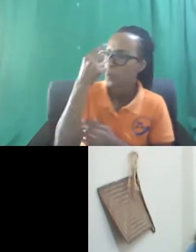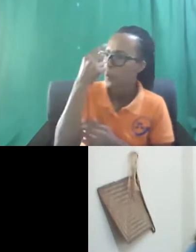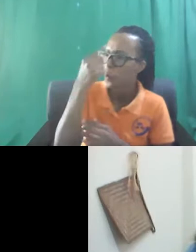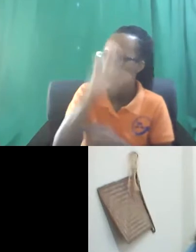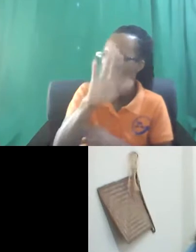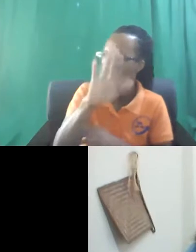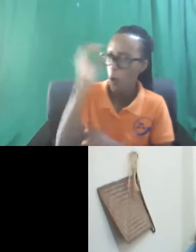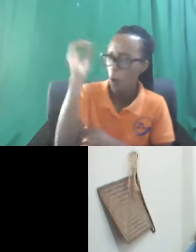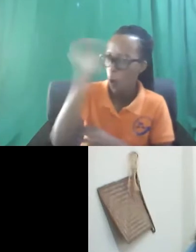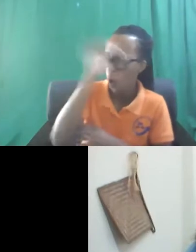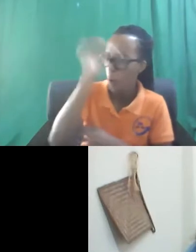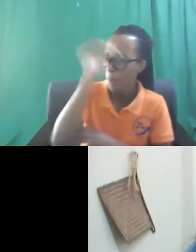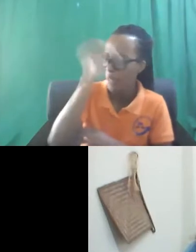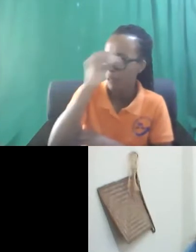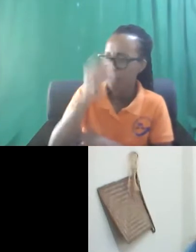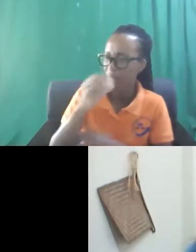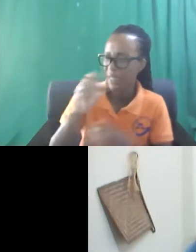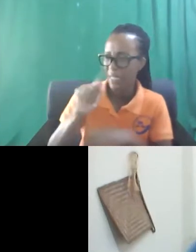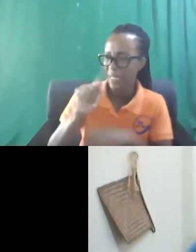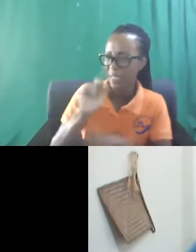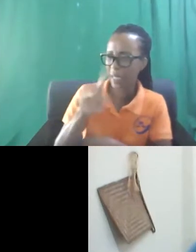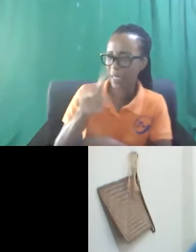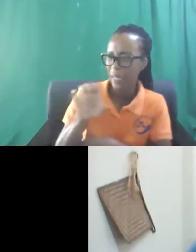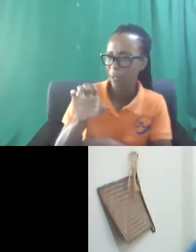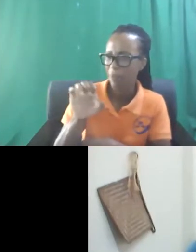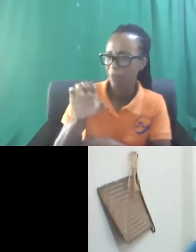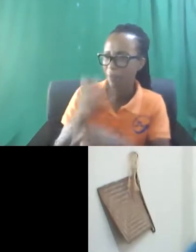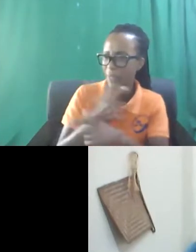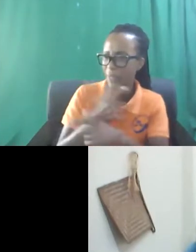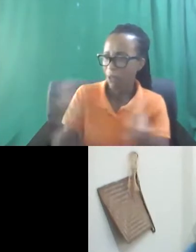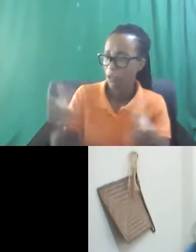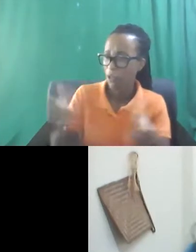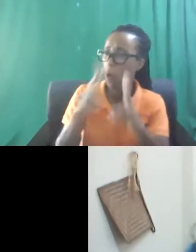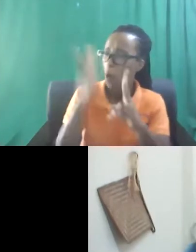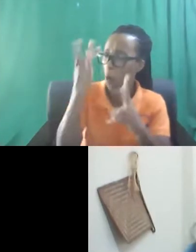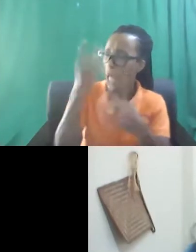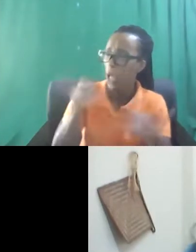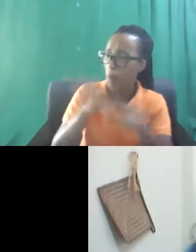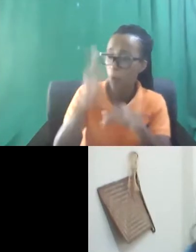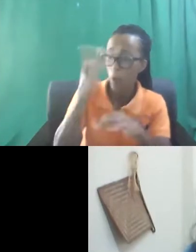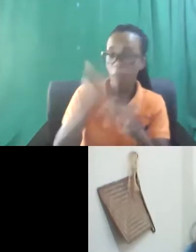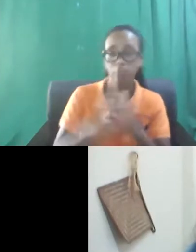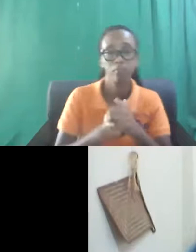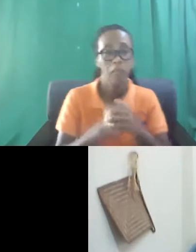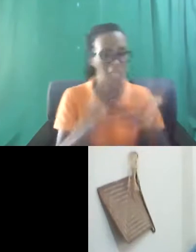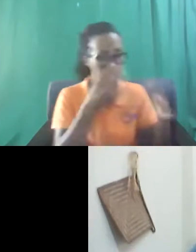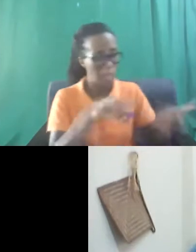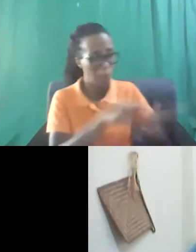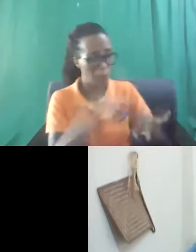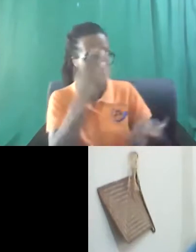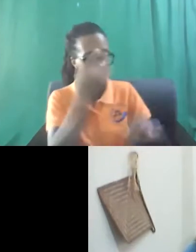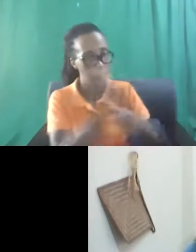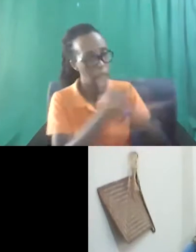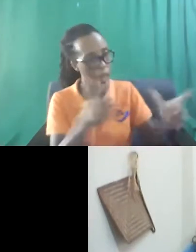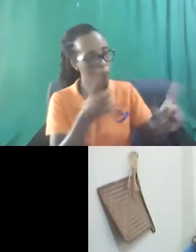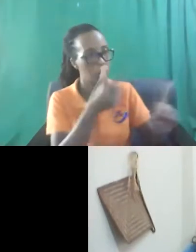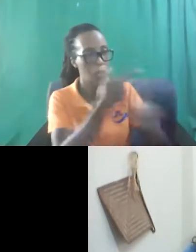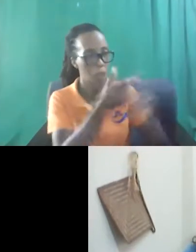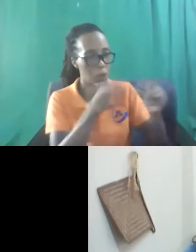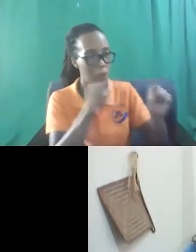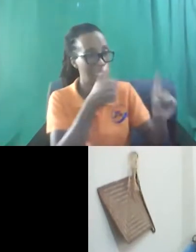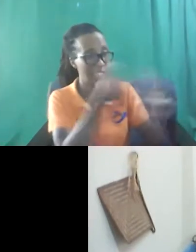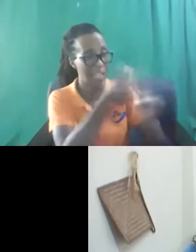importance? Yeah, so important. the field of sign language linguistics